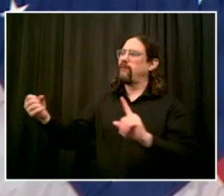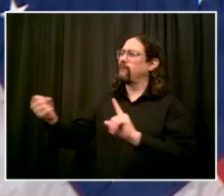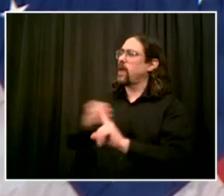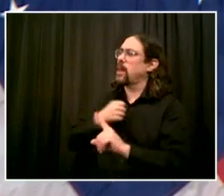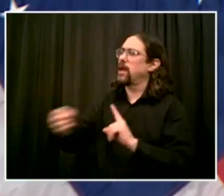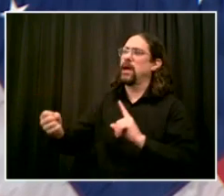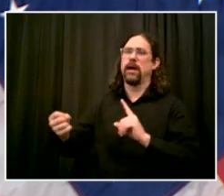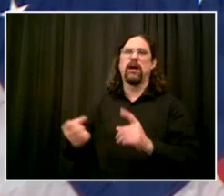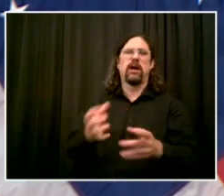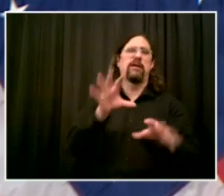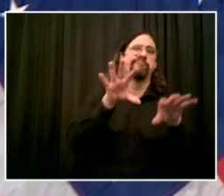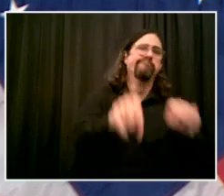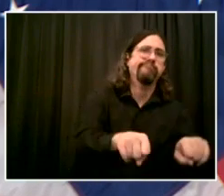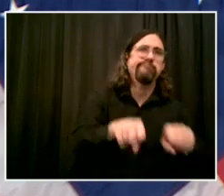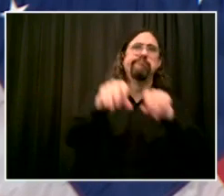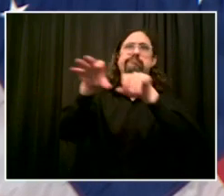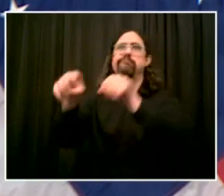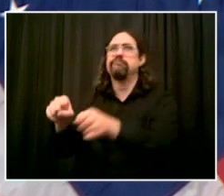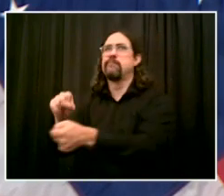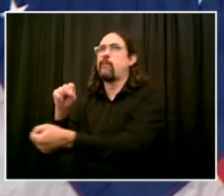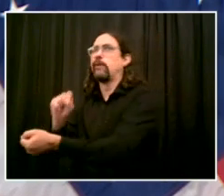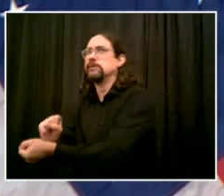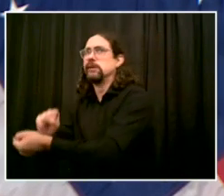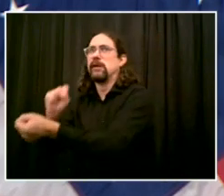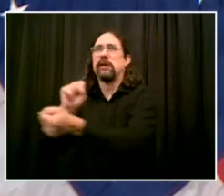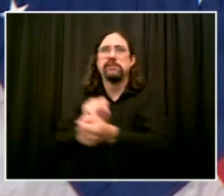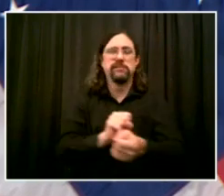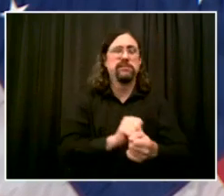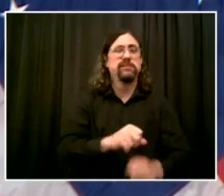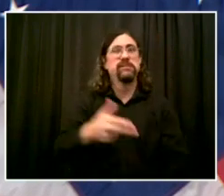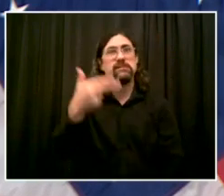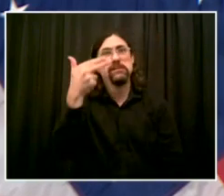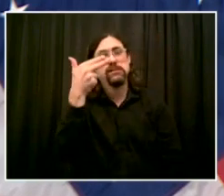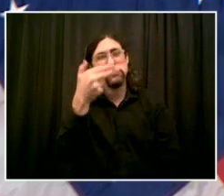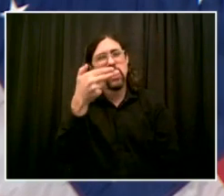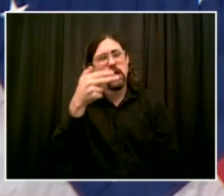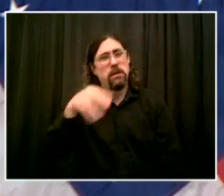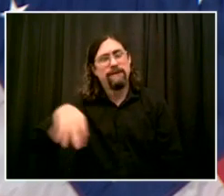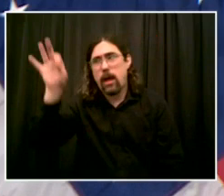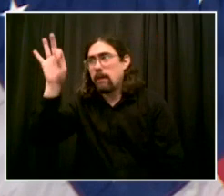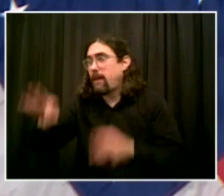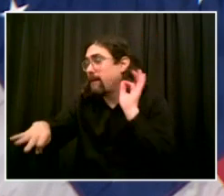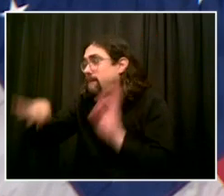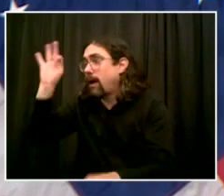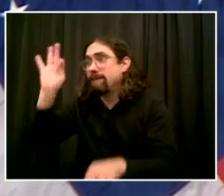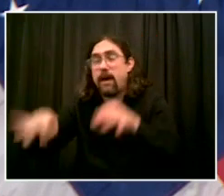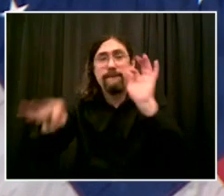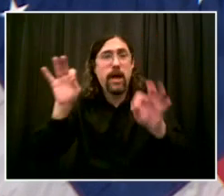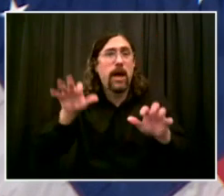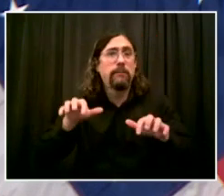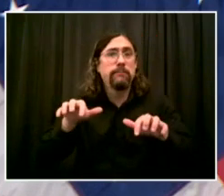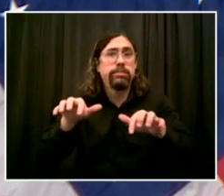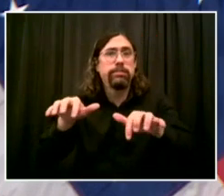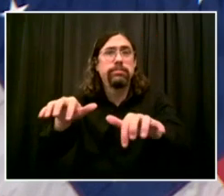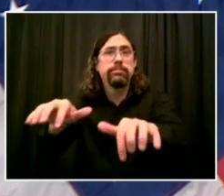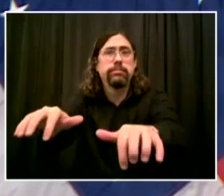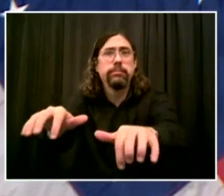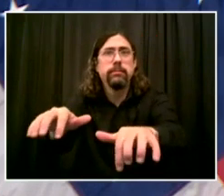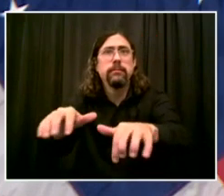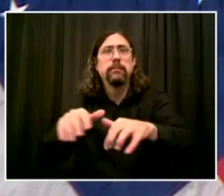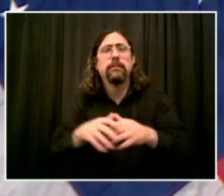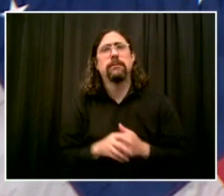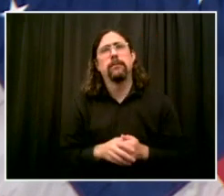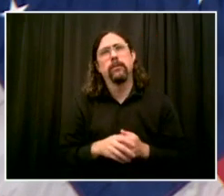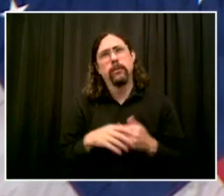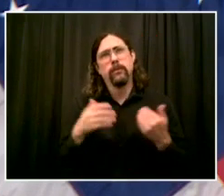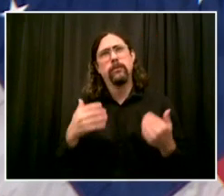often talked about is what happens after the fact and the prosecution of those guns and the state of this court